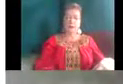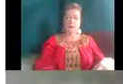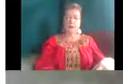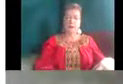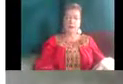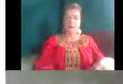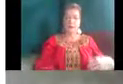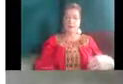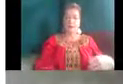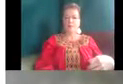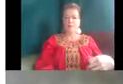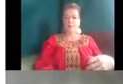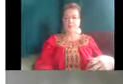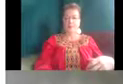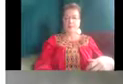is right here